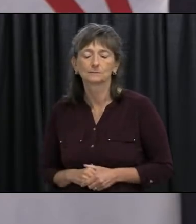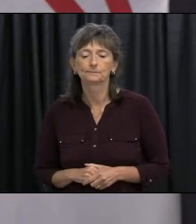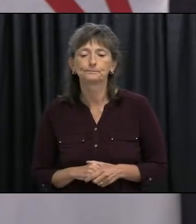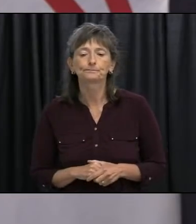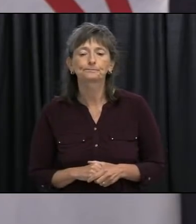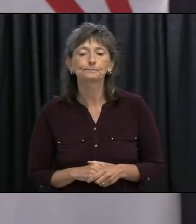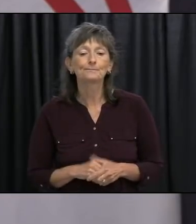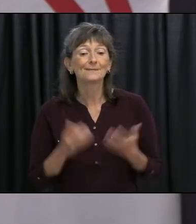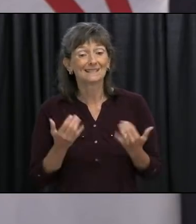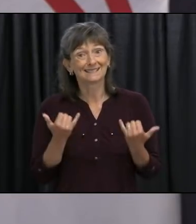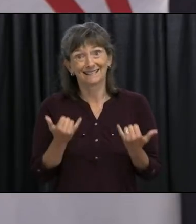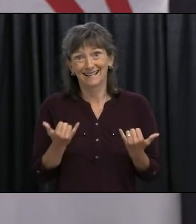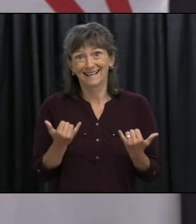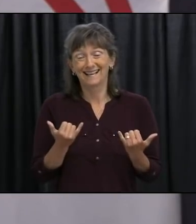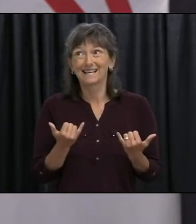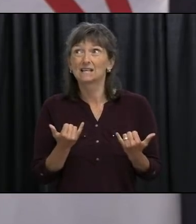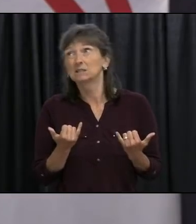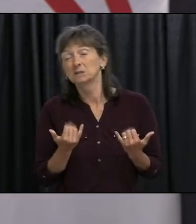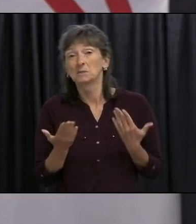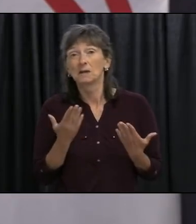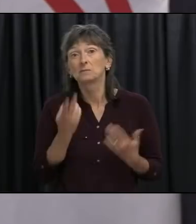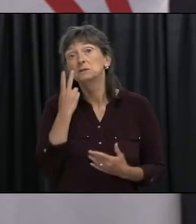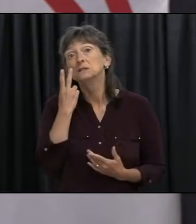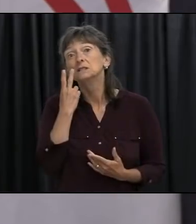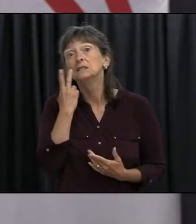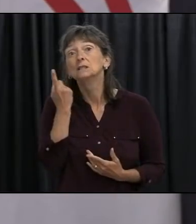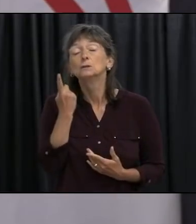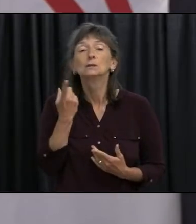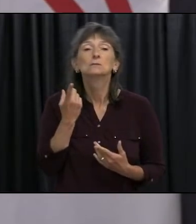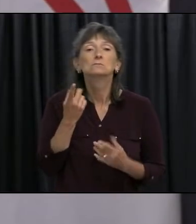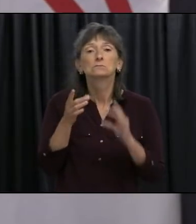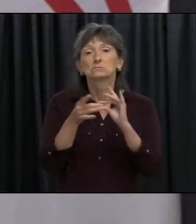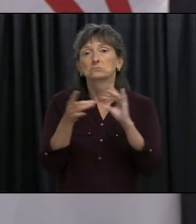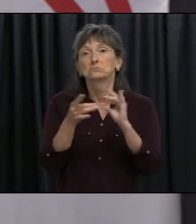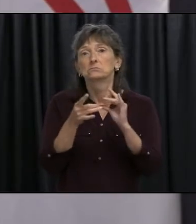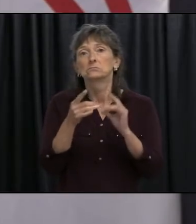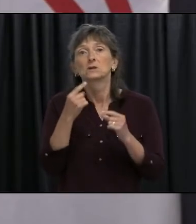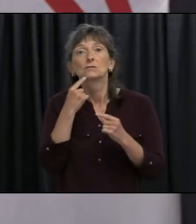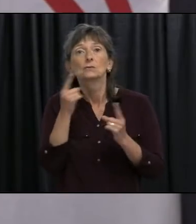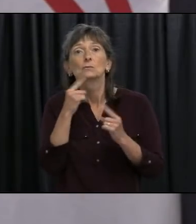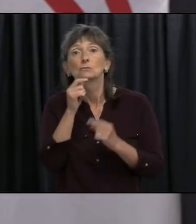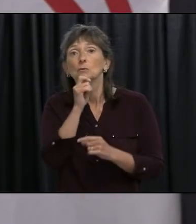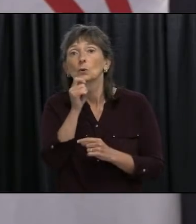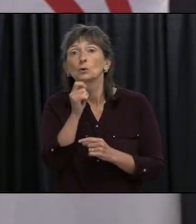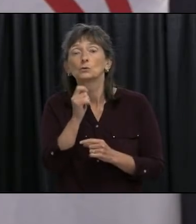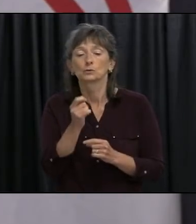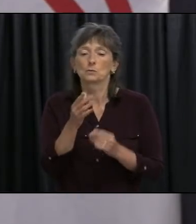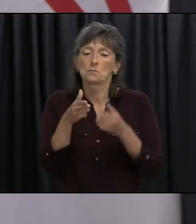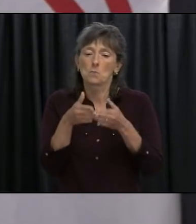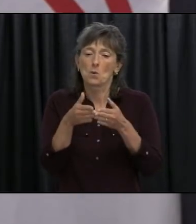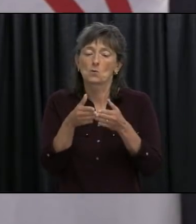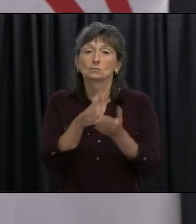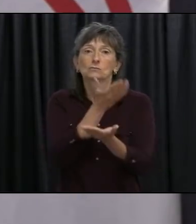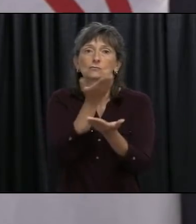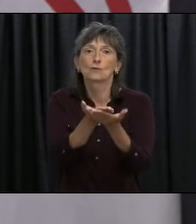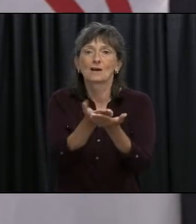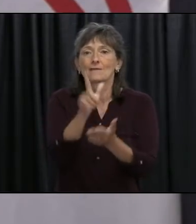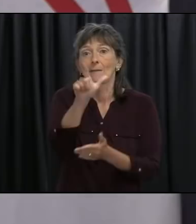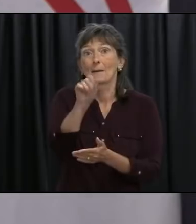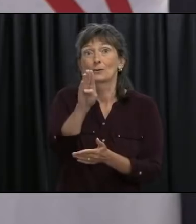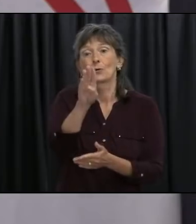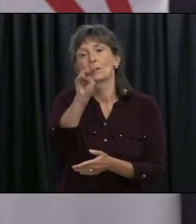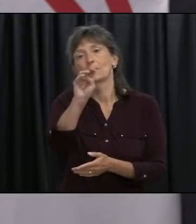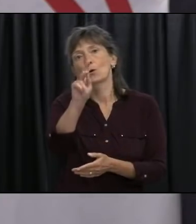reports just today in the media about a small vessel with 2 foreign nationals that arrived in Makkovik